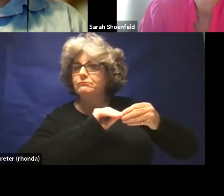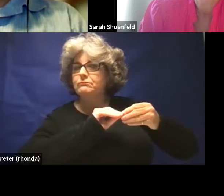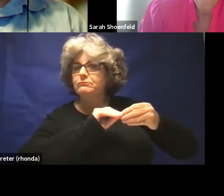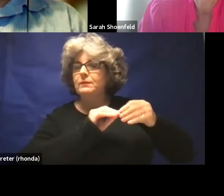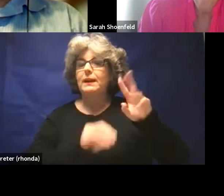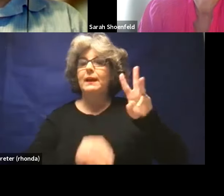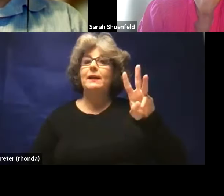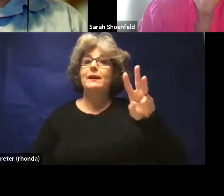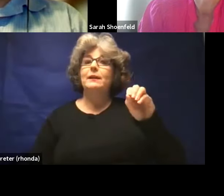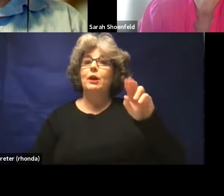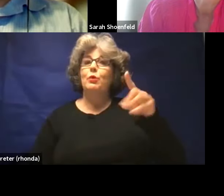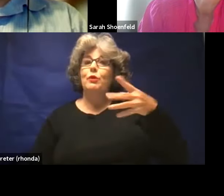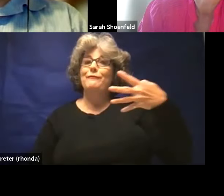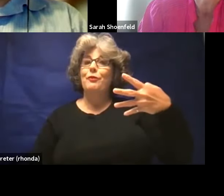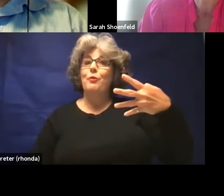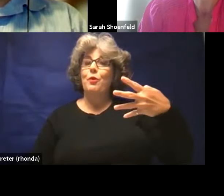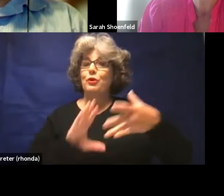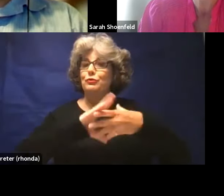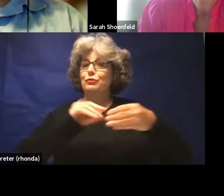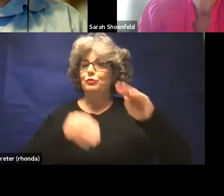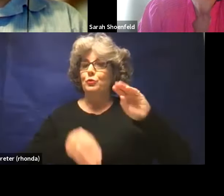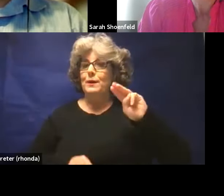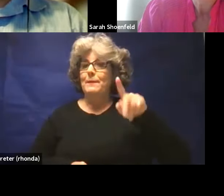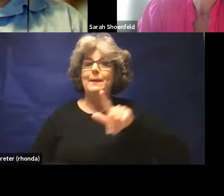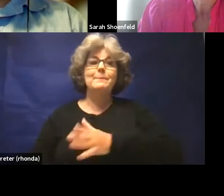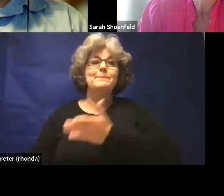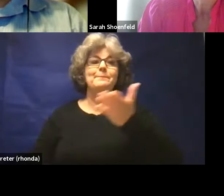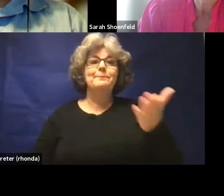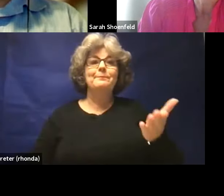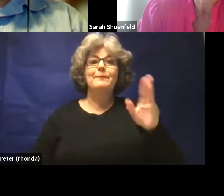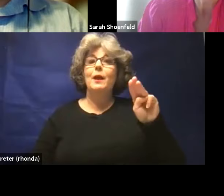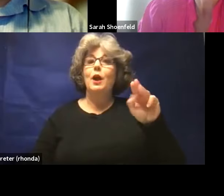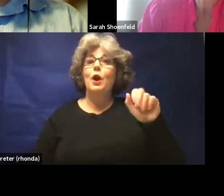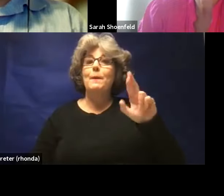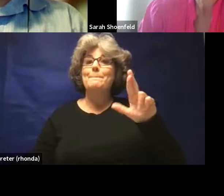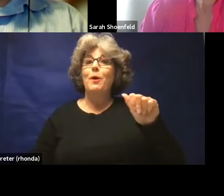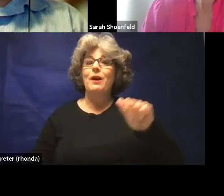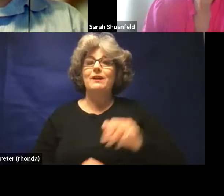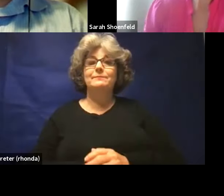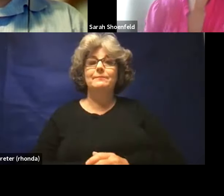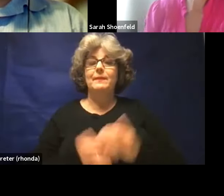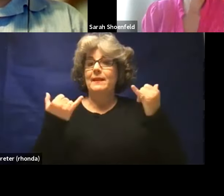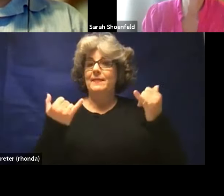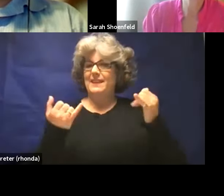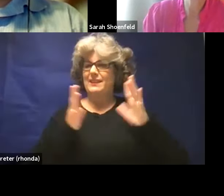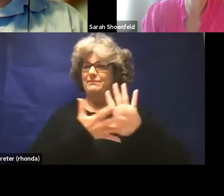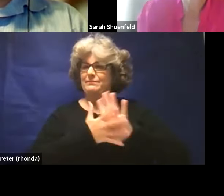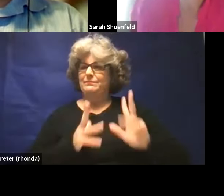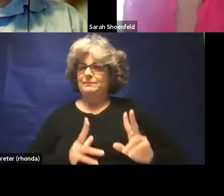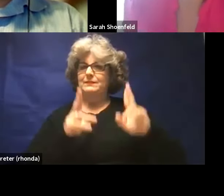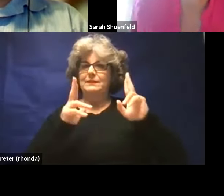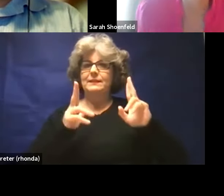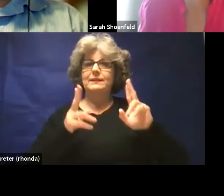map. And now I'm going to turn it over to Mara again. Okay, so this next clip is about